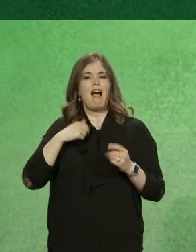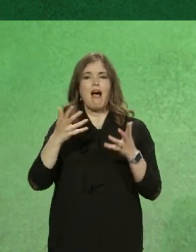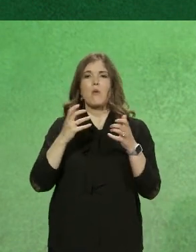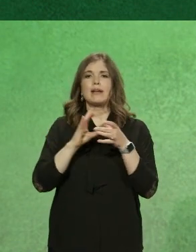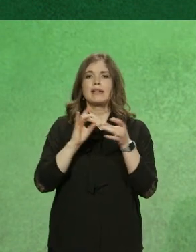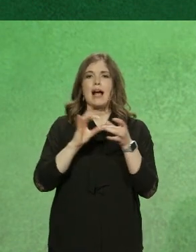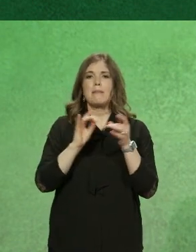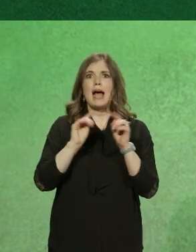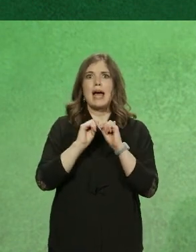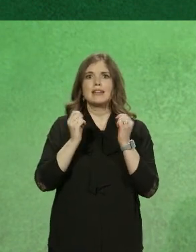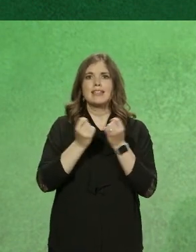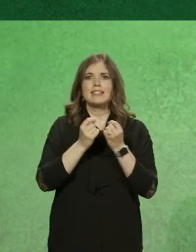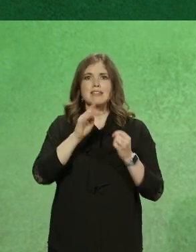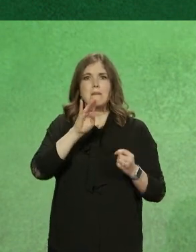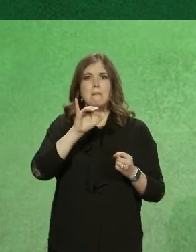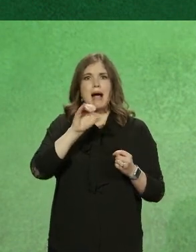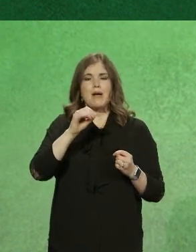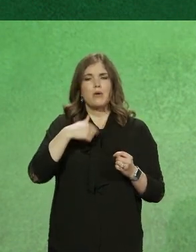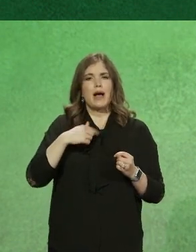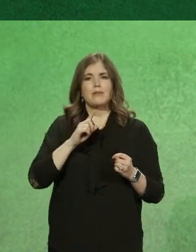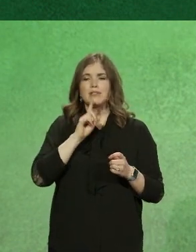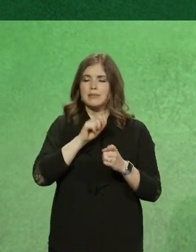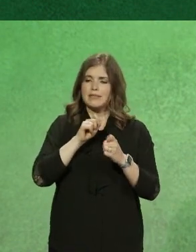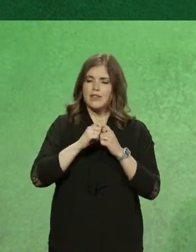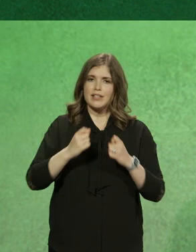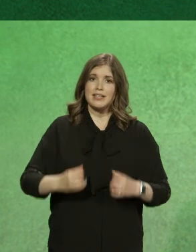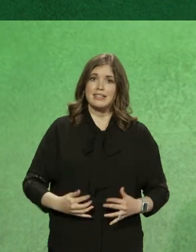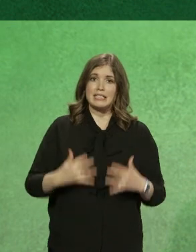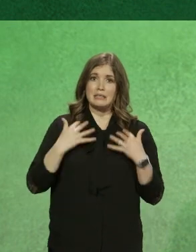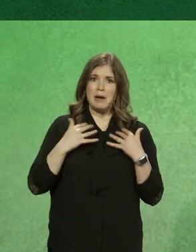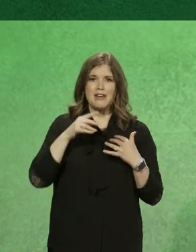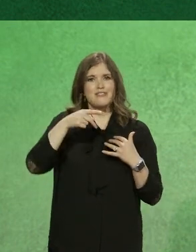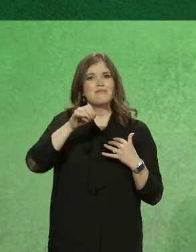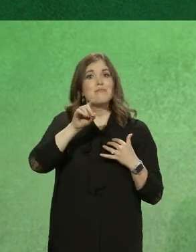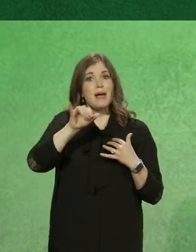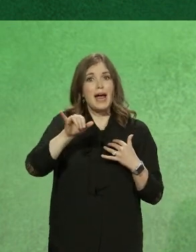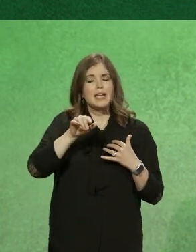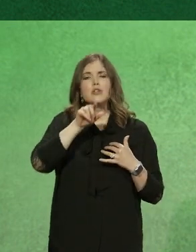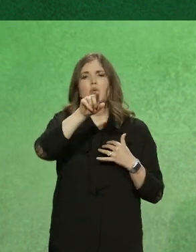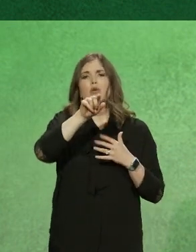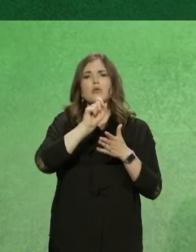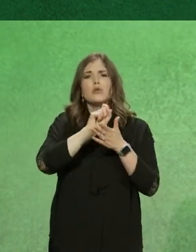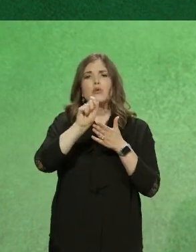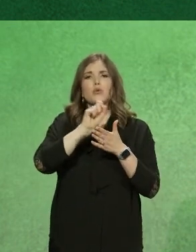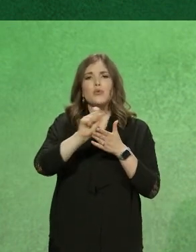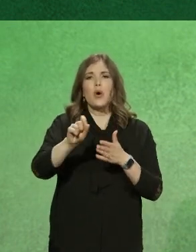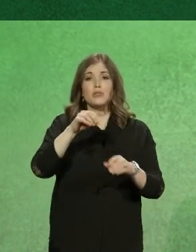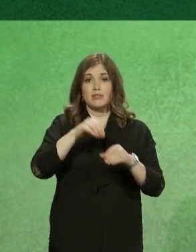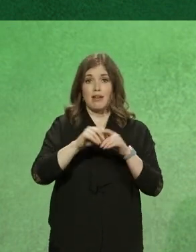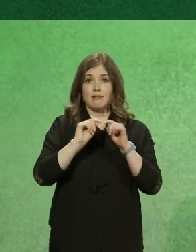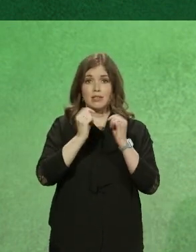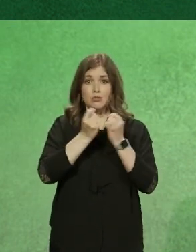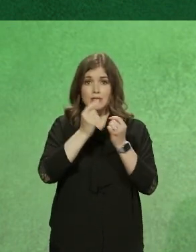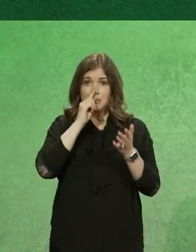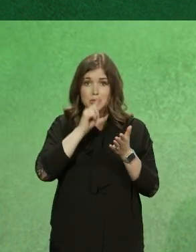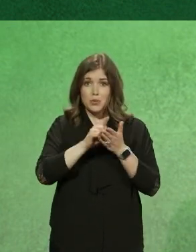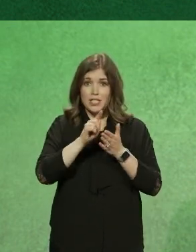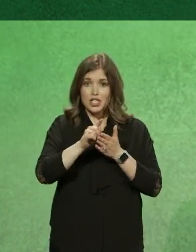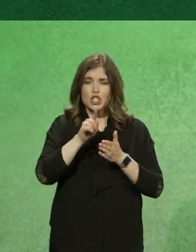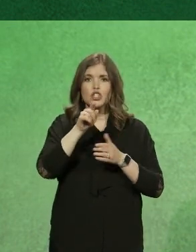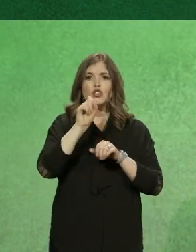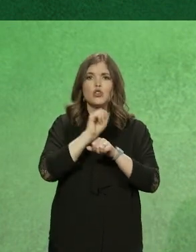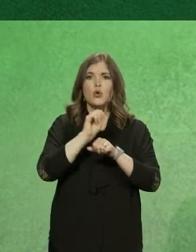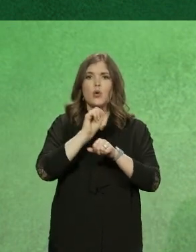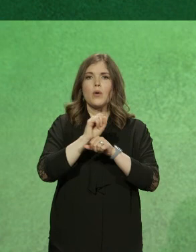team bio. Was particularly inspired, Patty, where you had written that in your team's research, you worked on